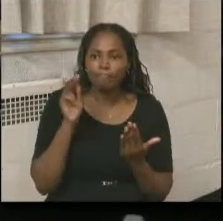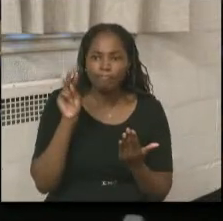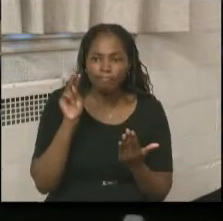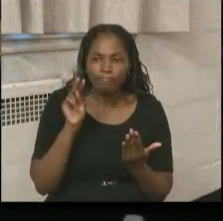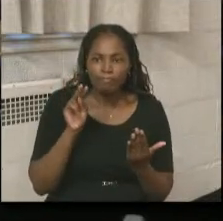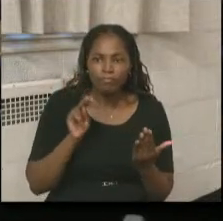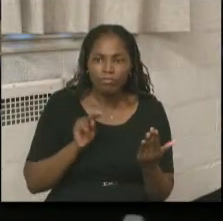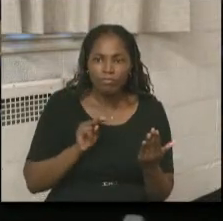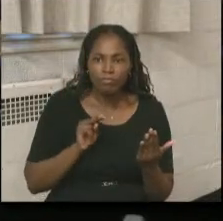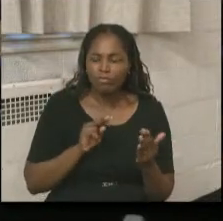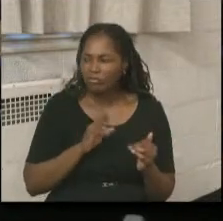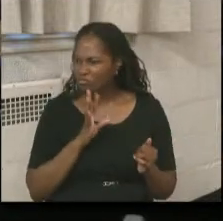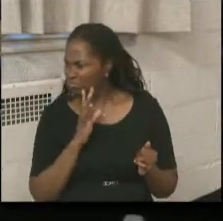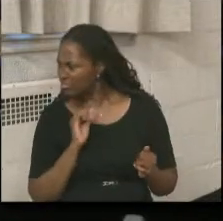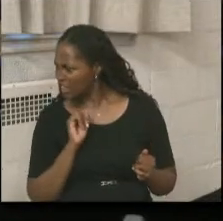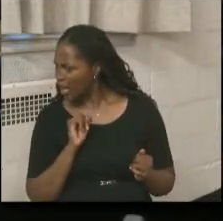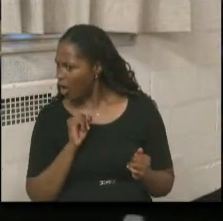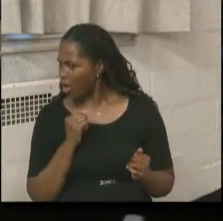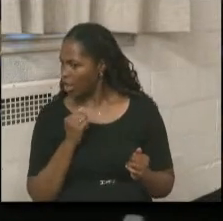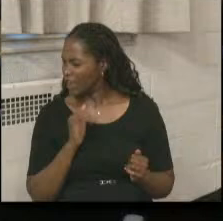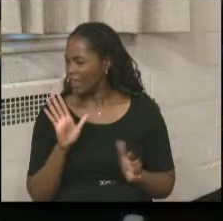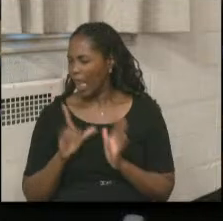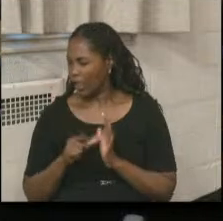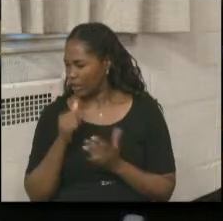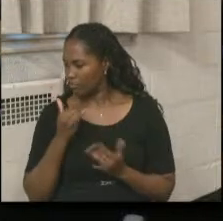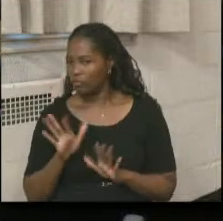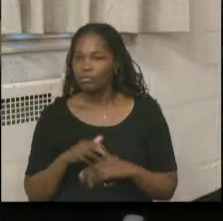Yeah, when we get the.